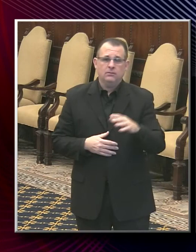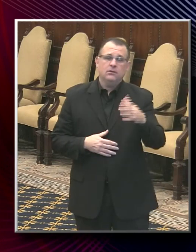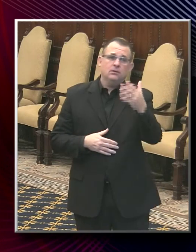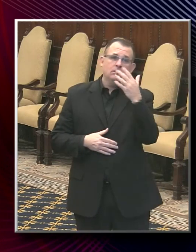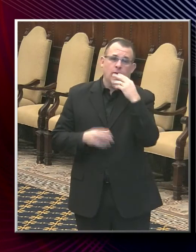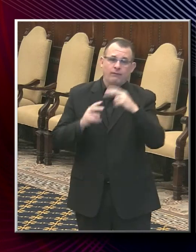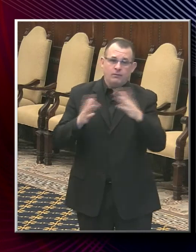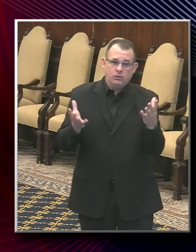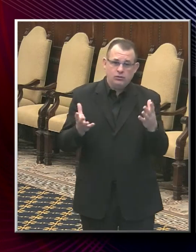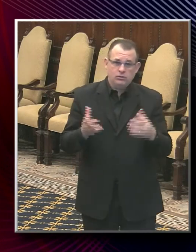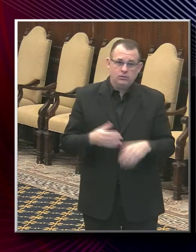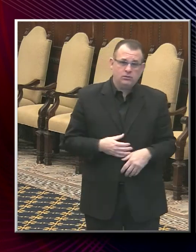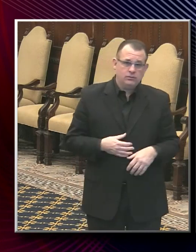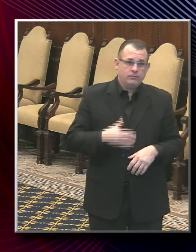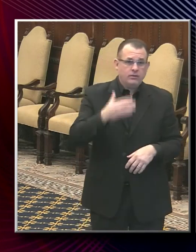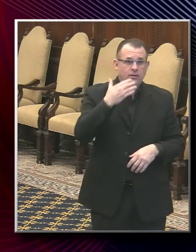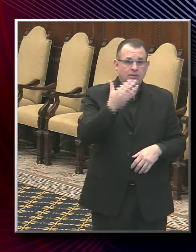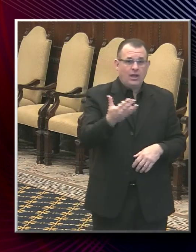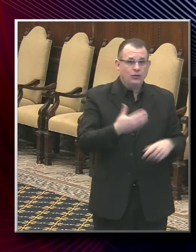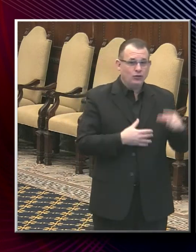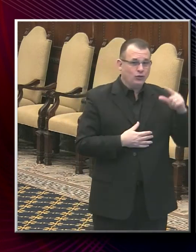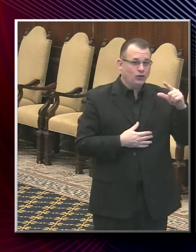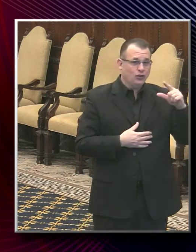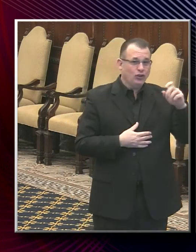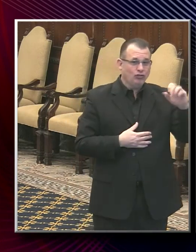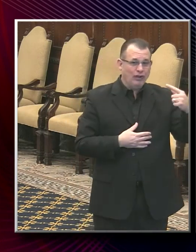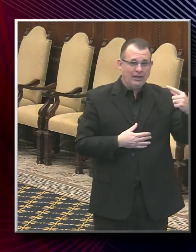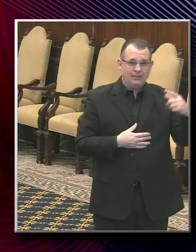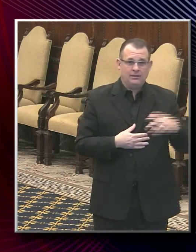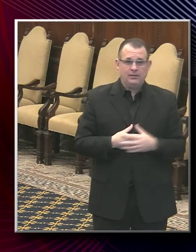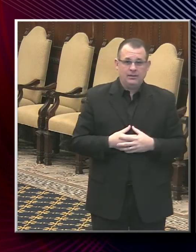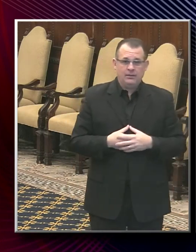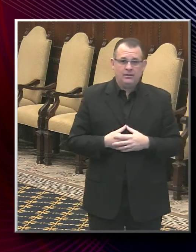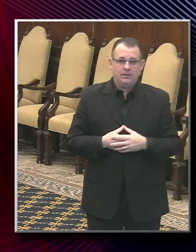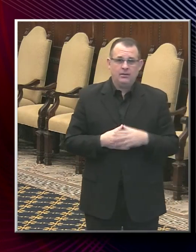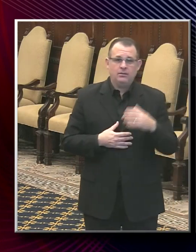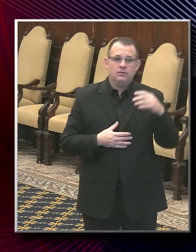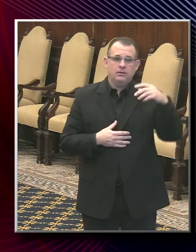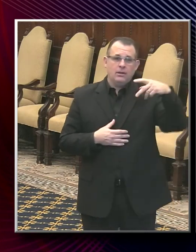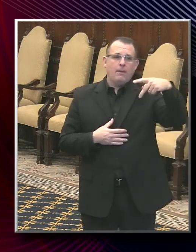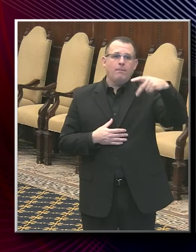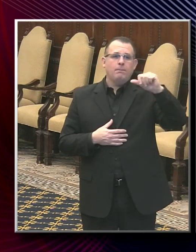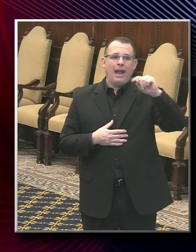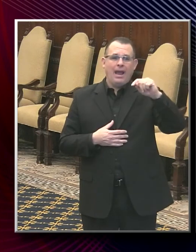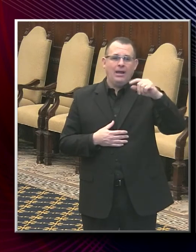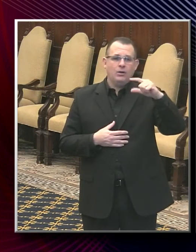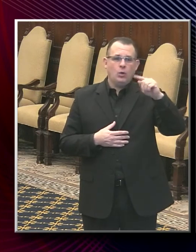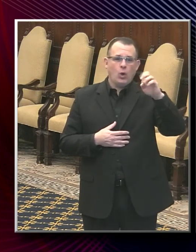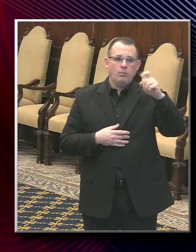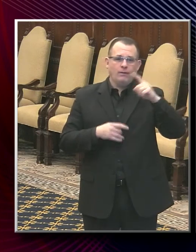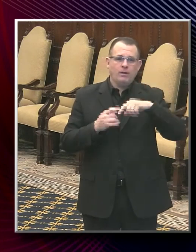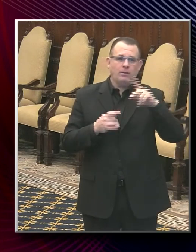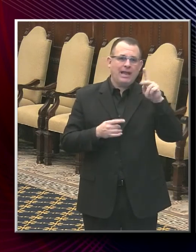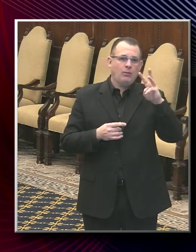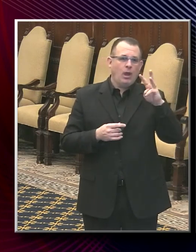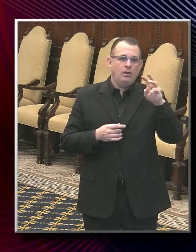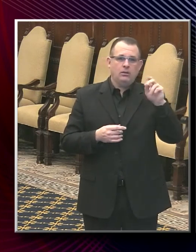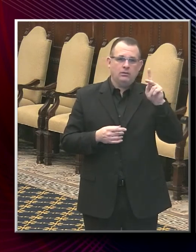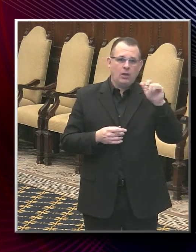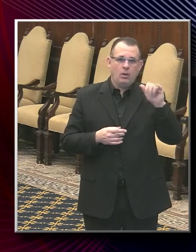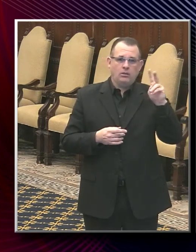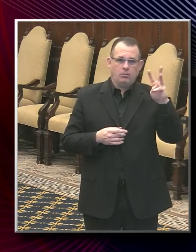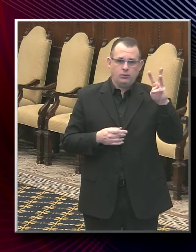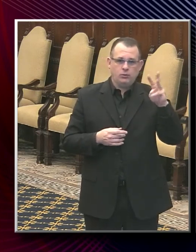Okay, thank you, Gray. We're going to go to Pat Loeb with KYW. Pat? Thanks. Dr.